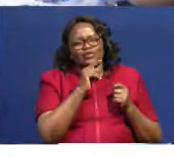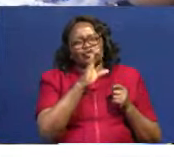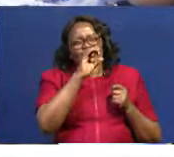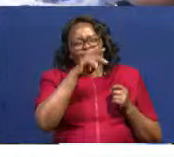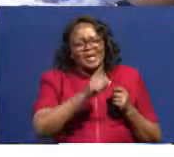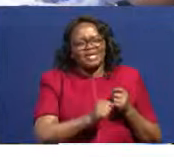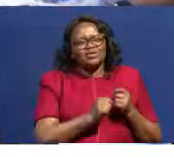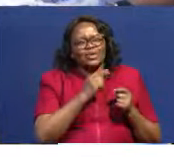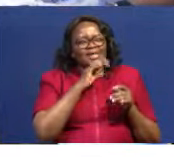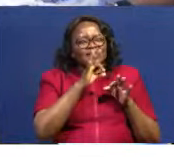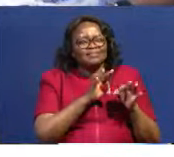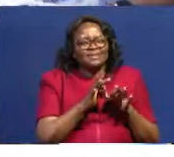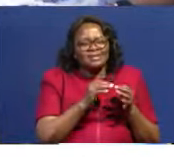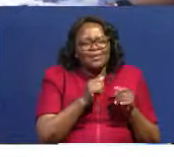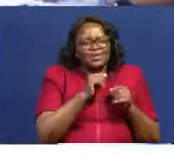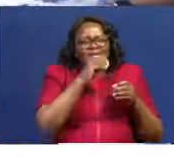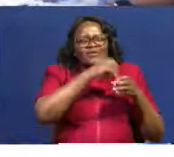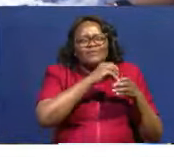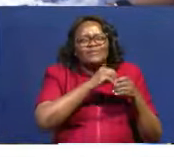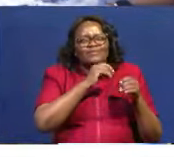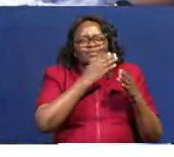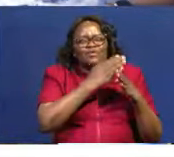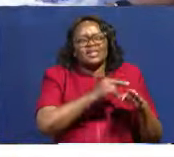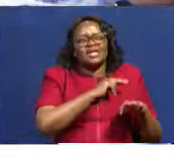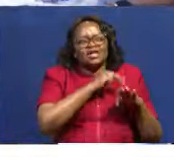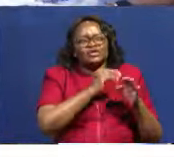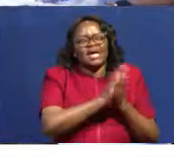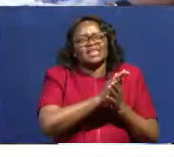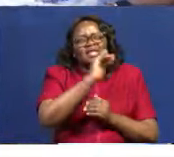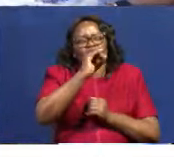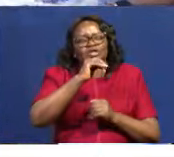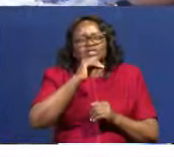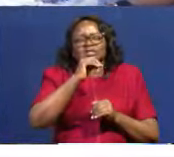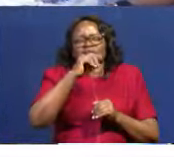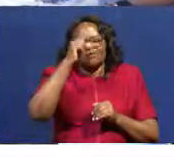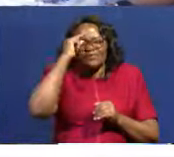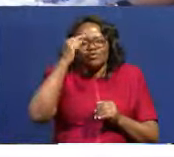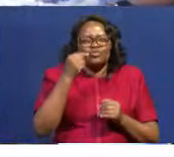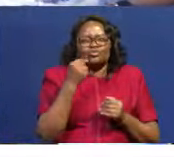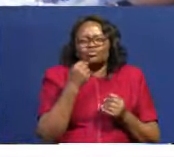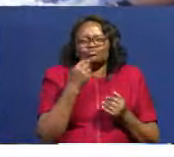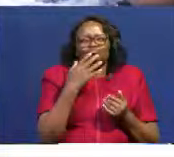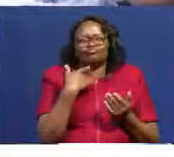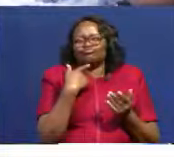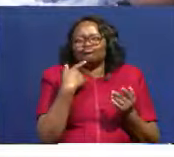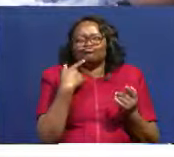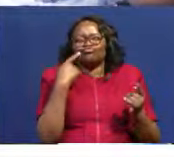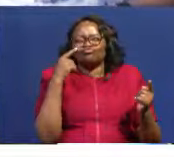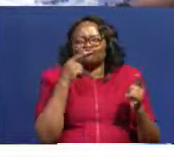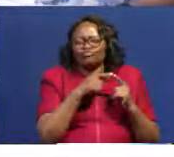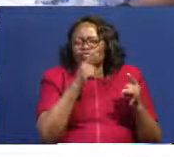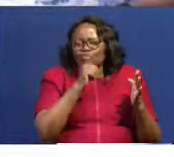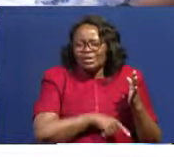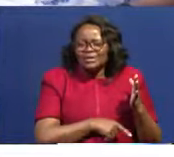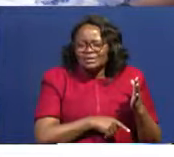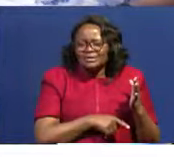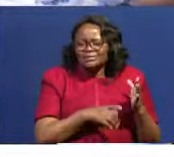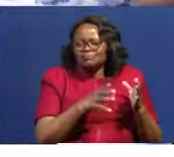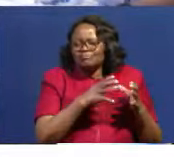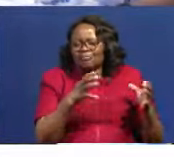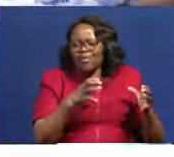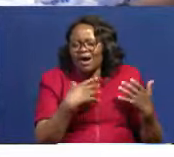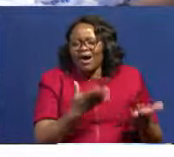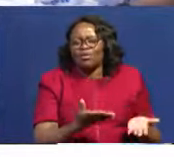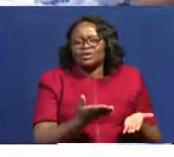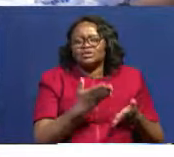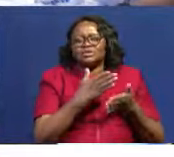You can tell us, in terms of investment between the national and the county government, are we going to like to see donors coming in to help in that particular expansion? And also,